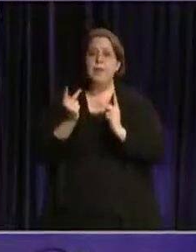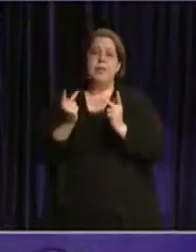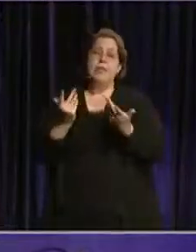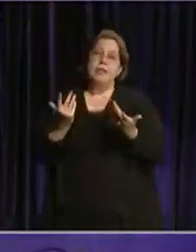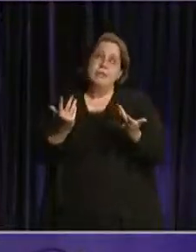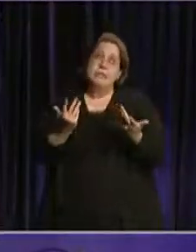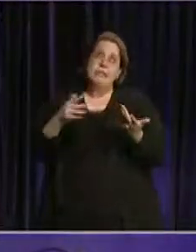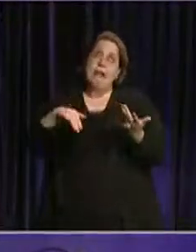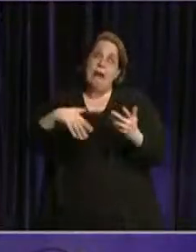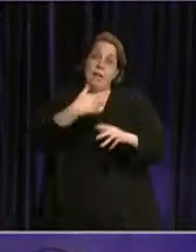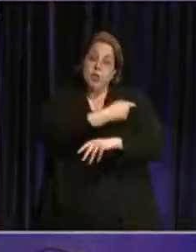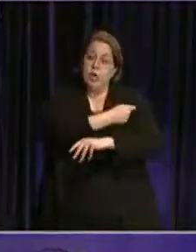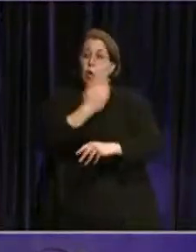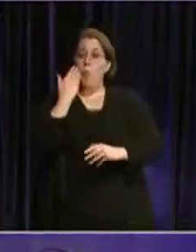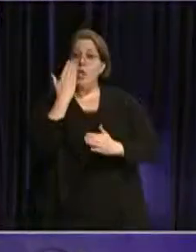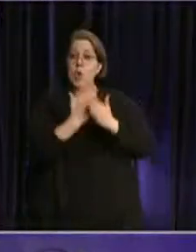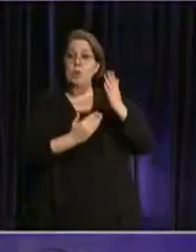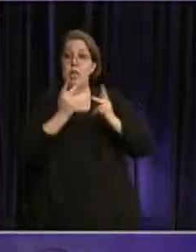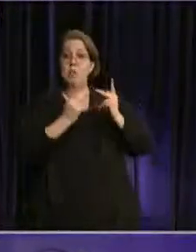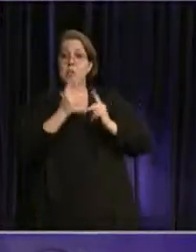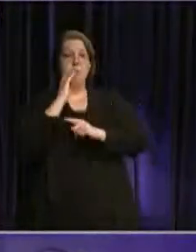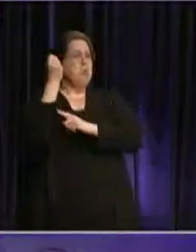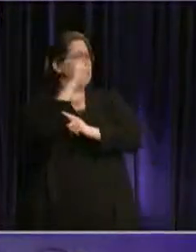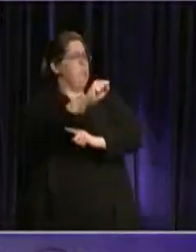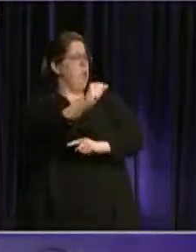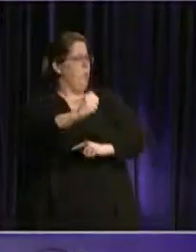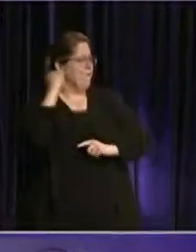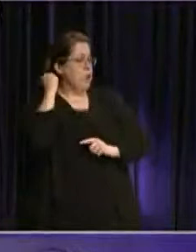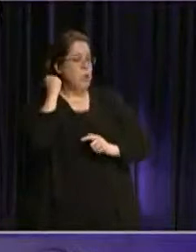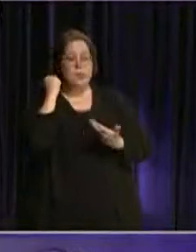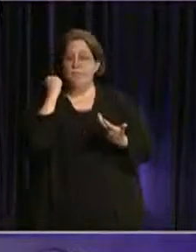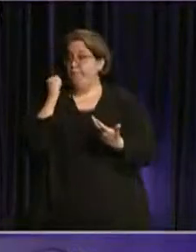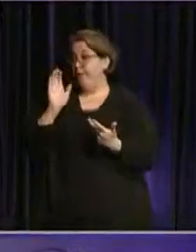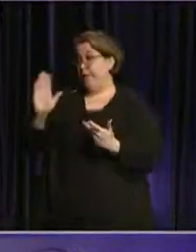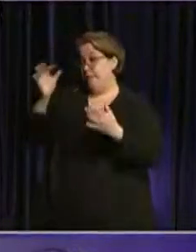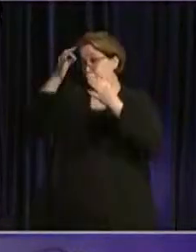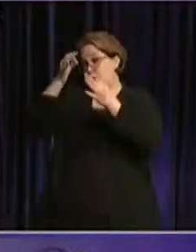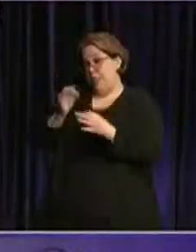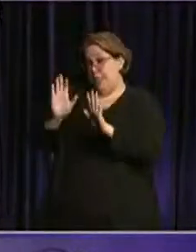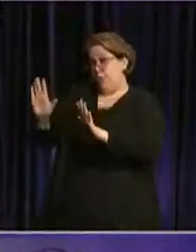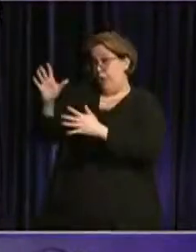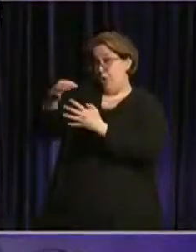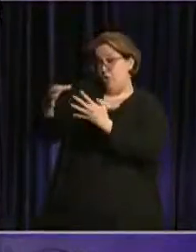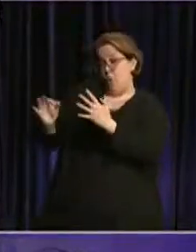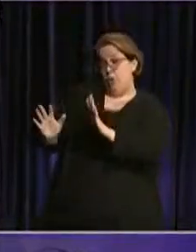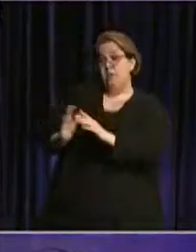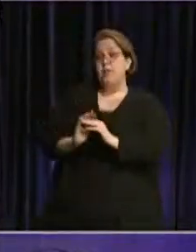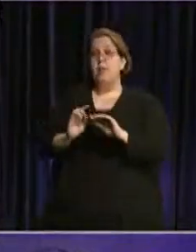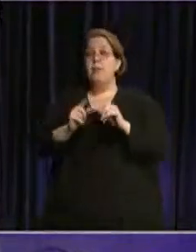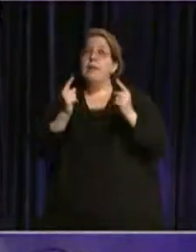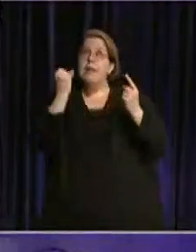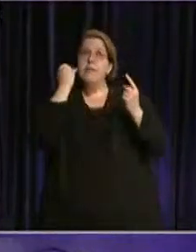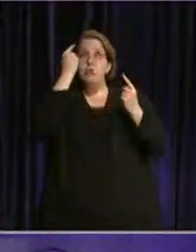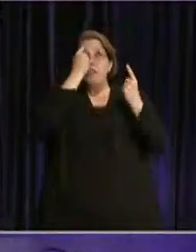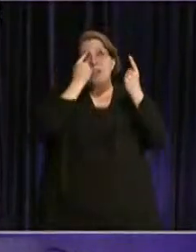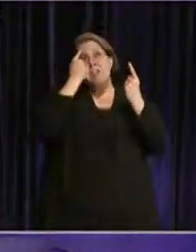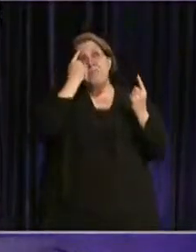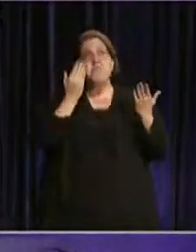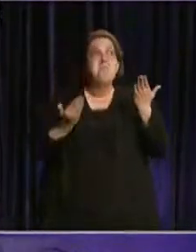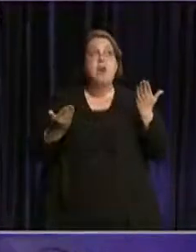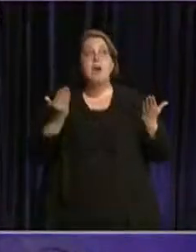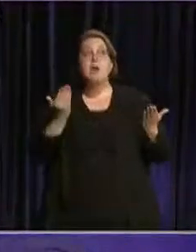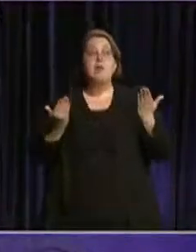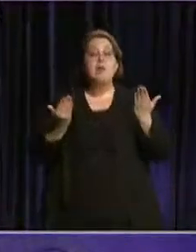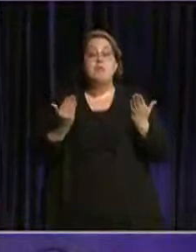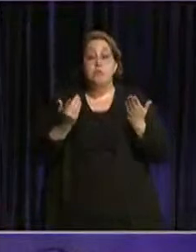some, was absolutely refused to do it, and of course that's their choice. But if you're thinking about it and